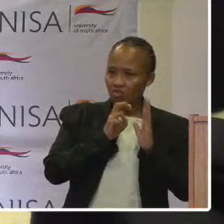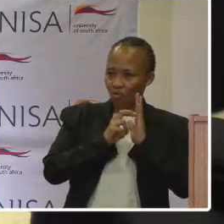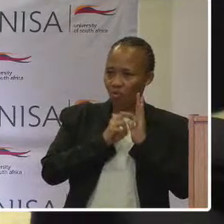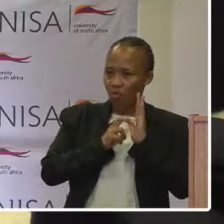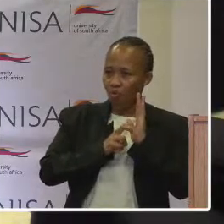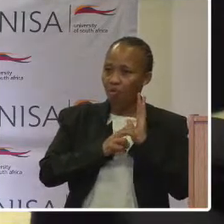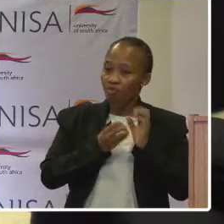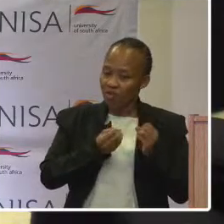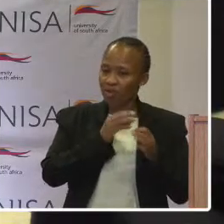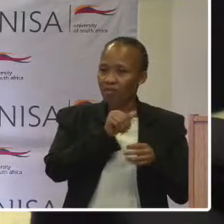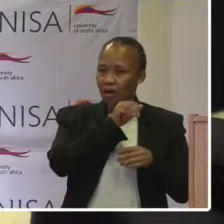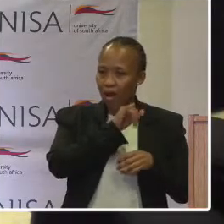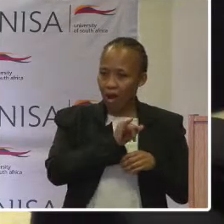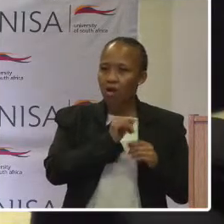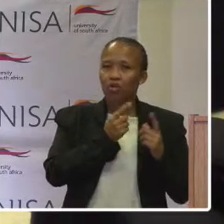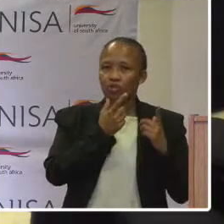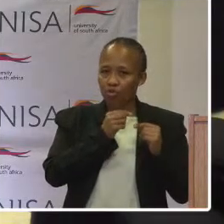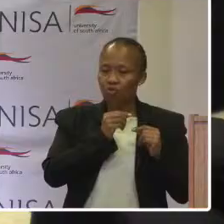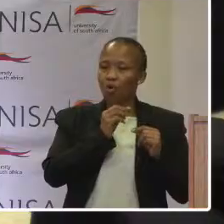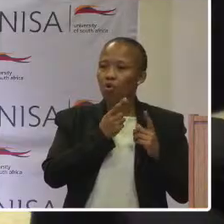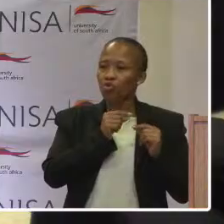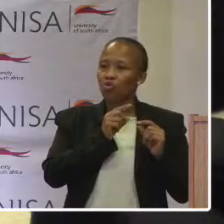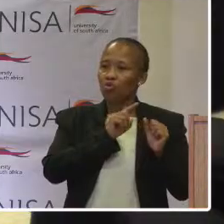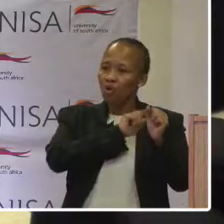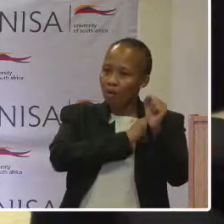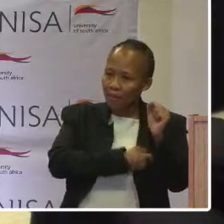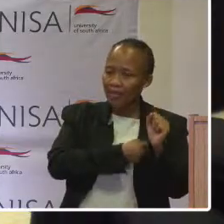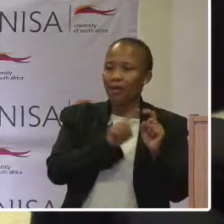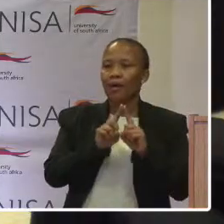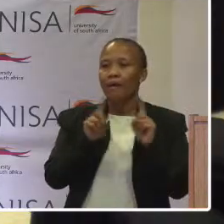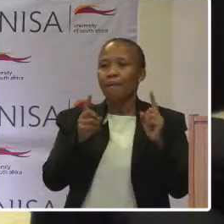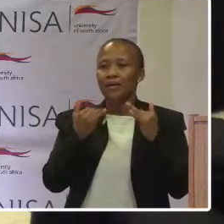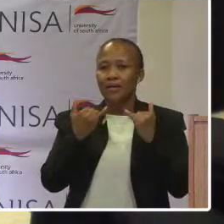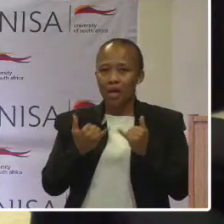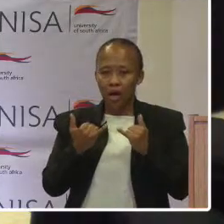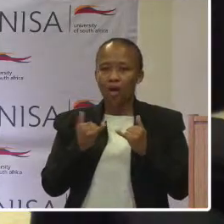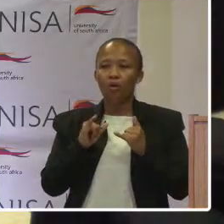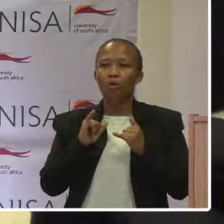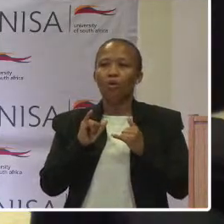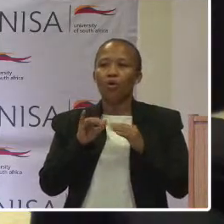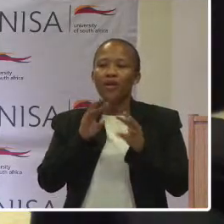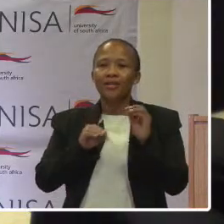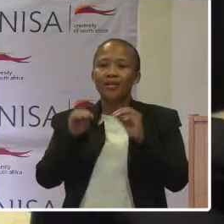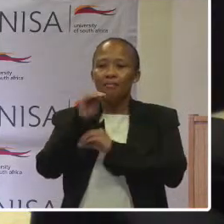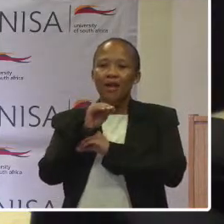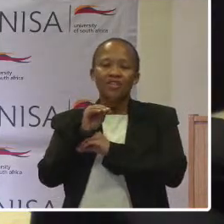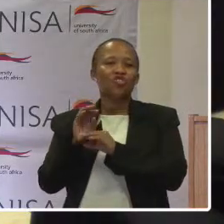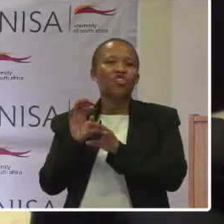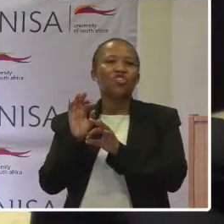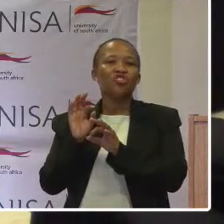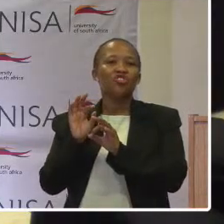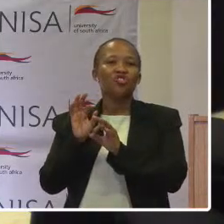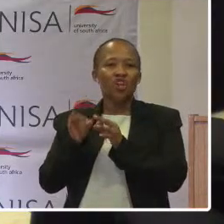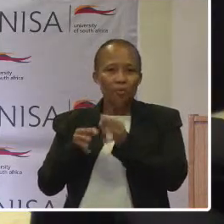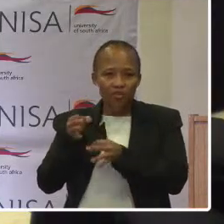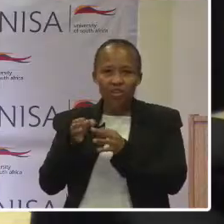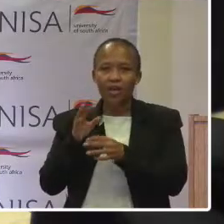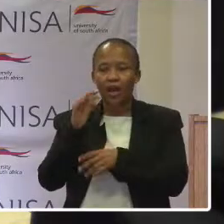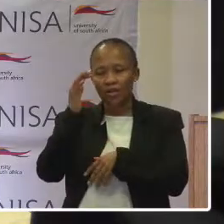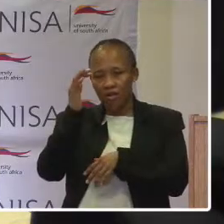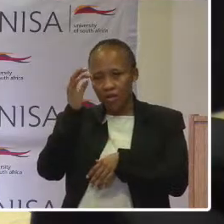not ever replace creativity and imagination. Thank you to